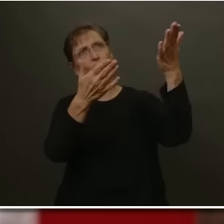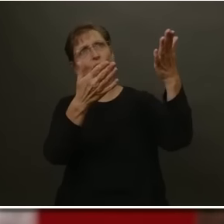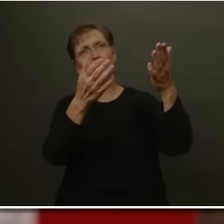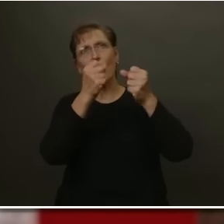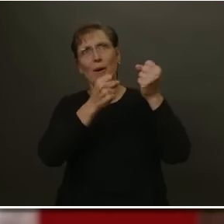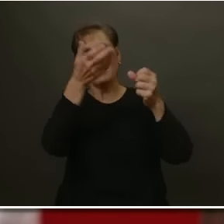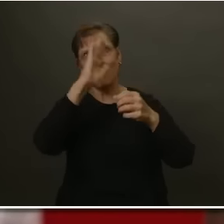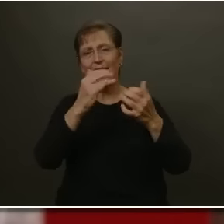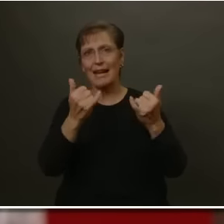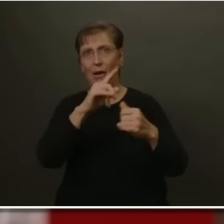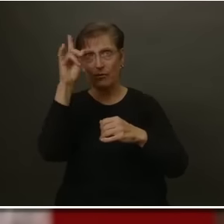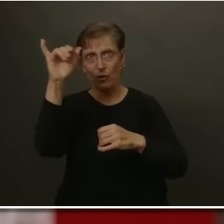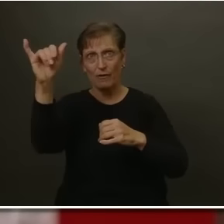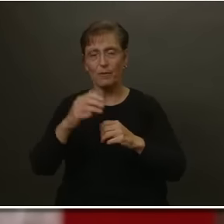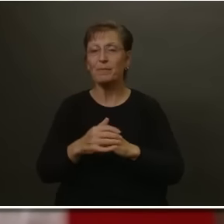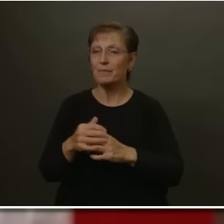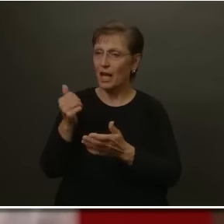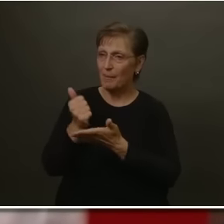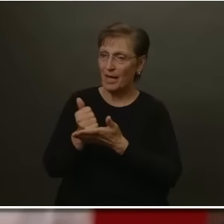now and forever.